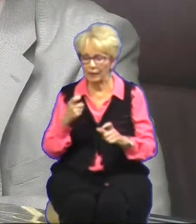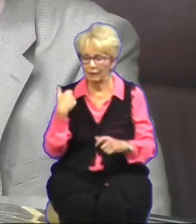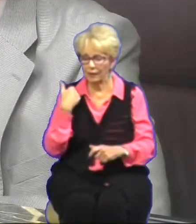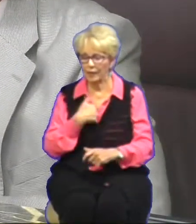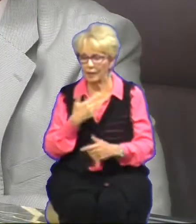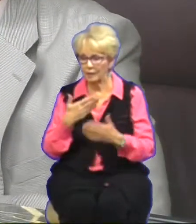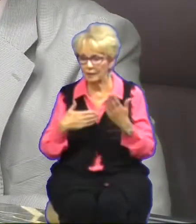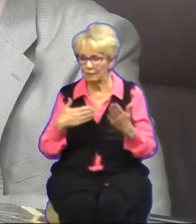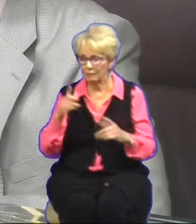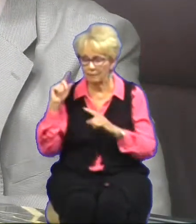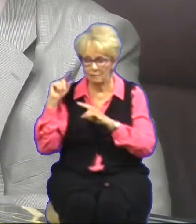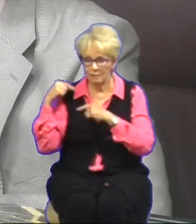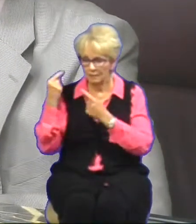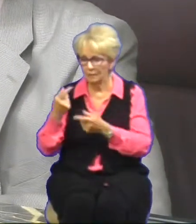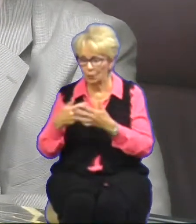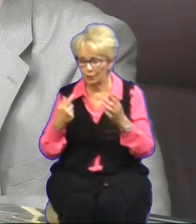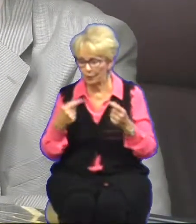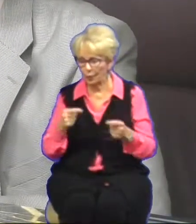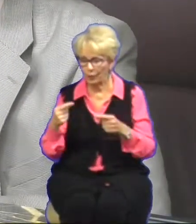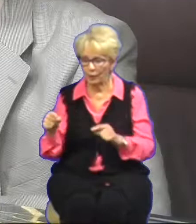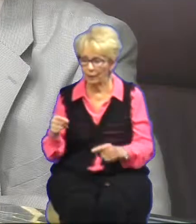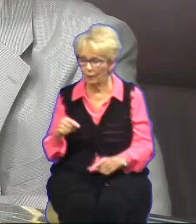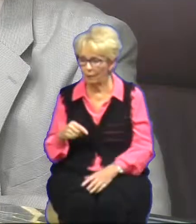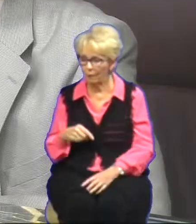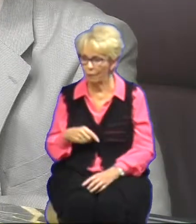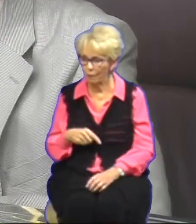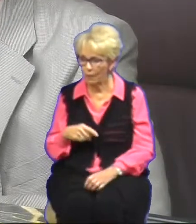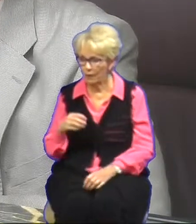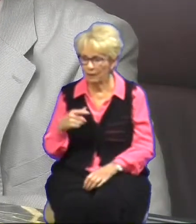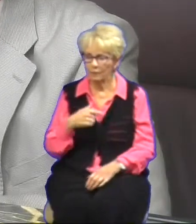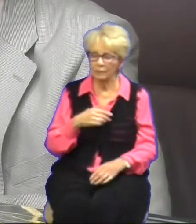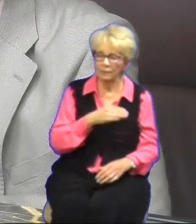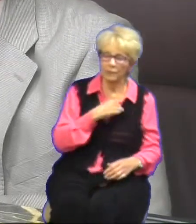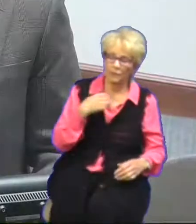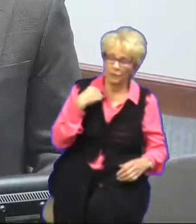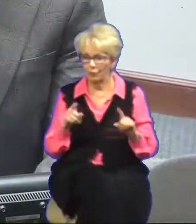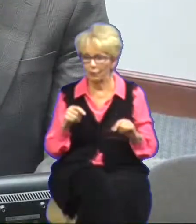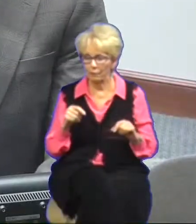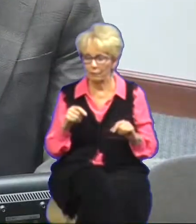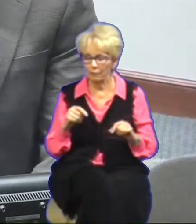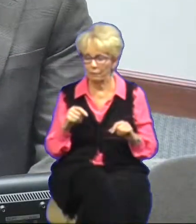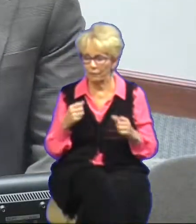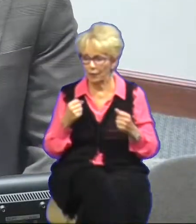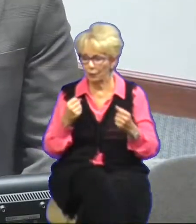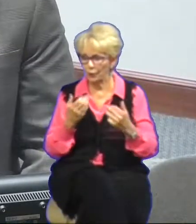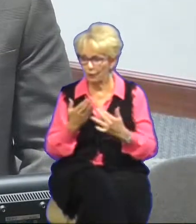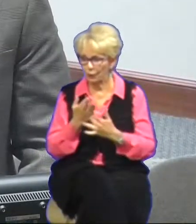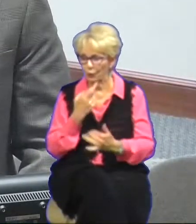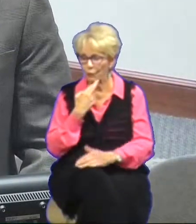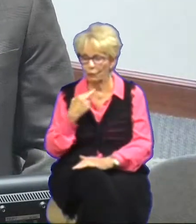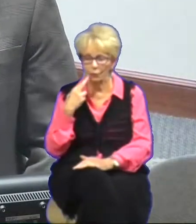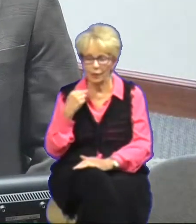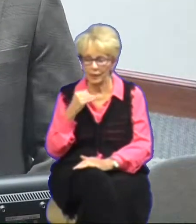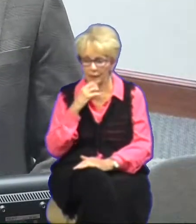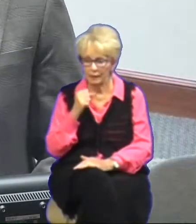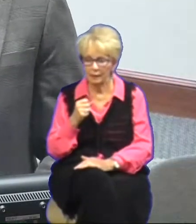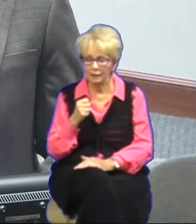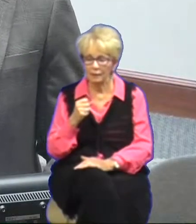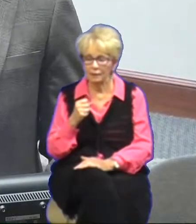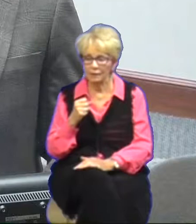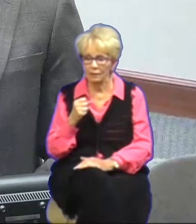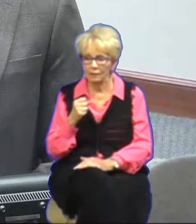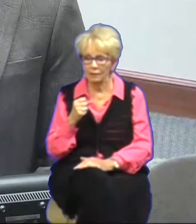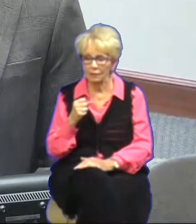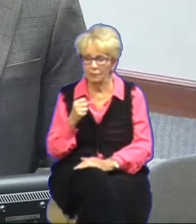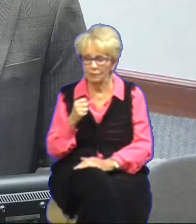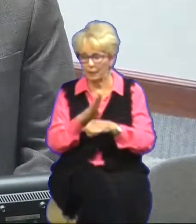of history and what's going on. Mr. Mayor, members of council, drive-through restaurants is a use that